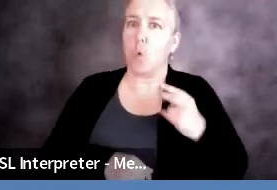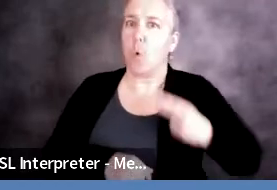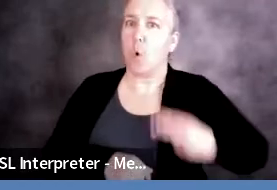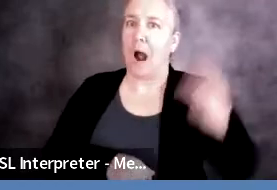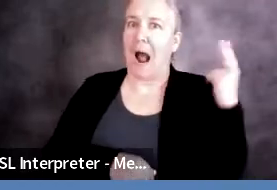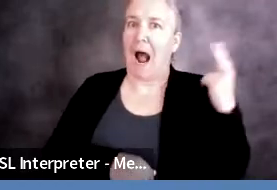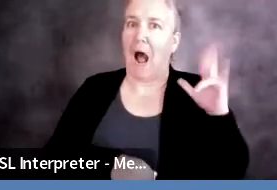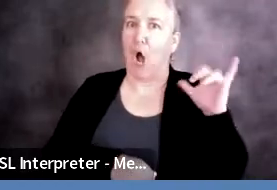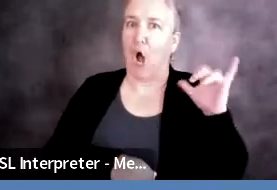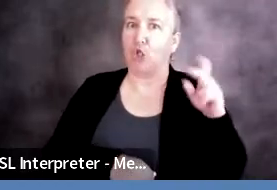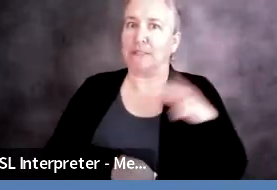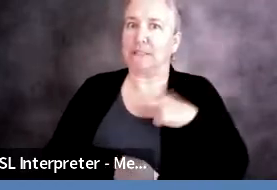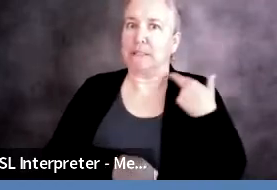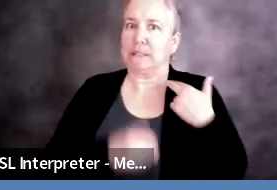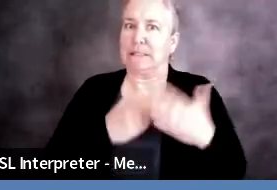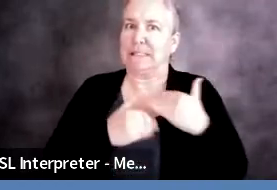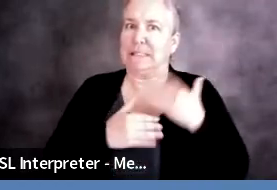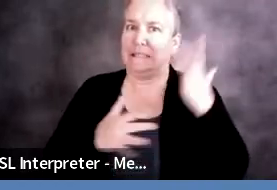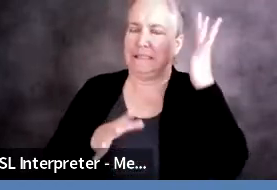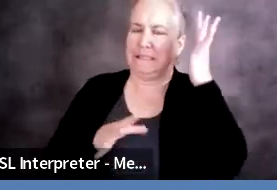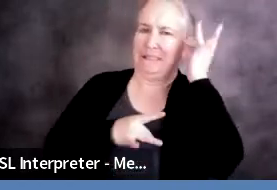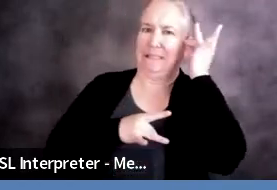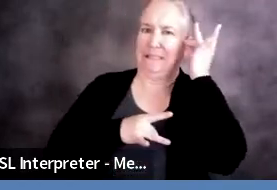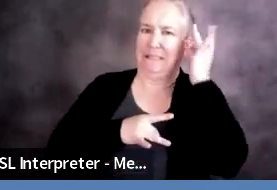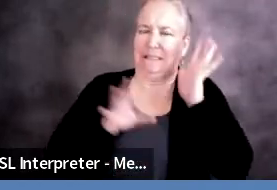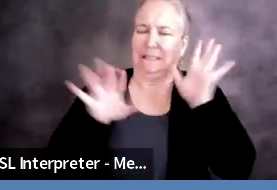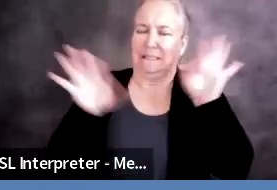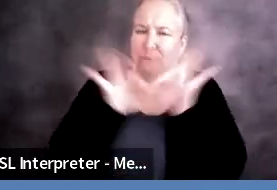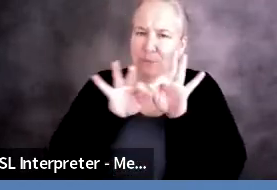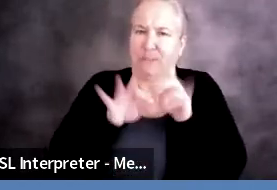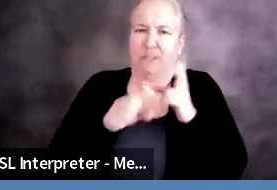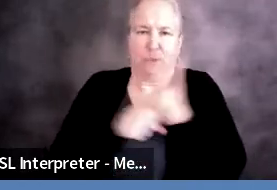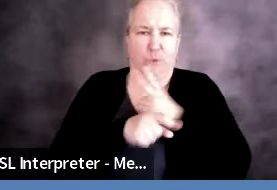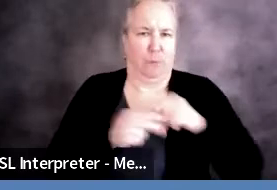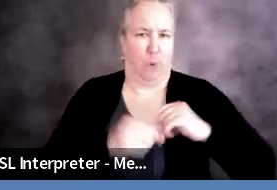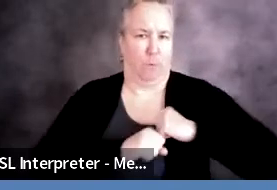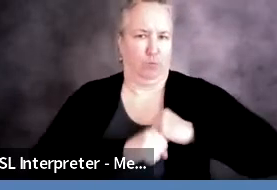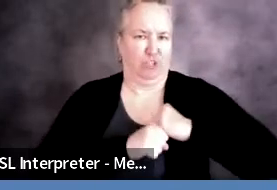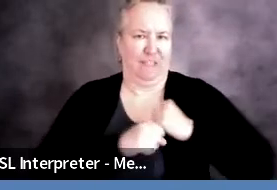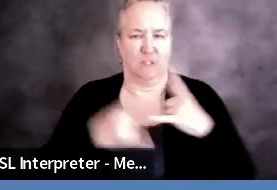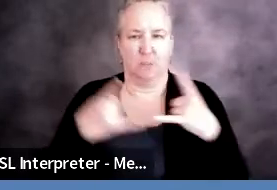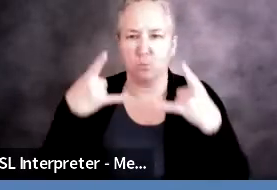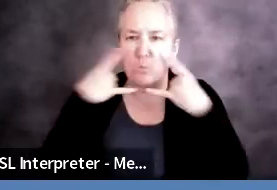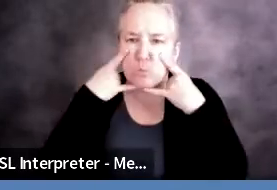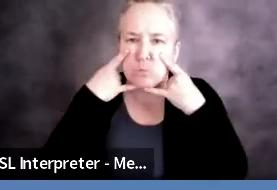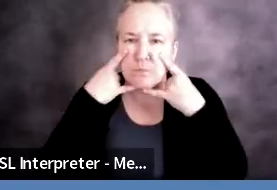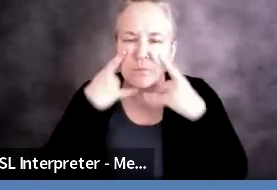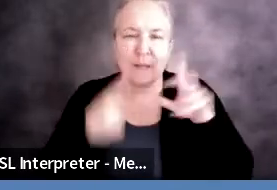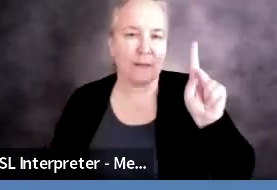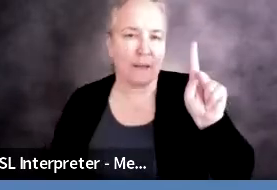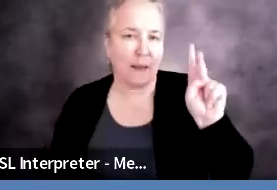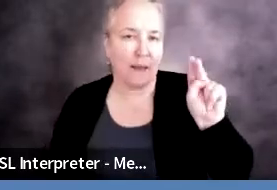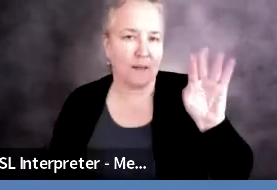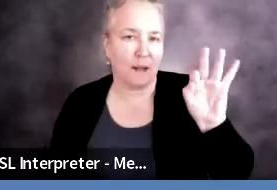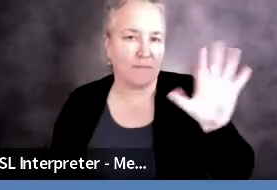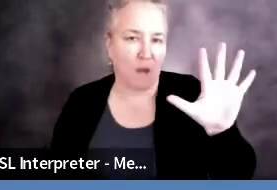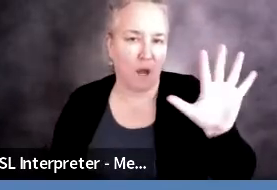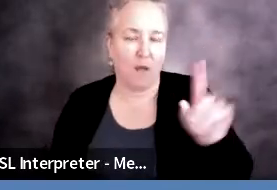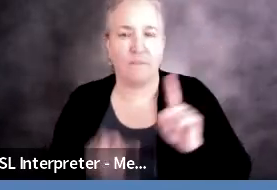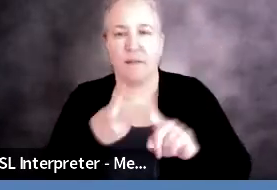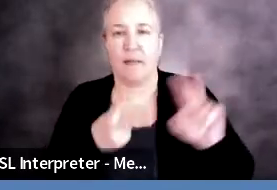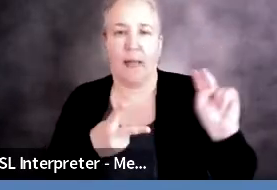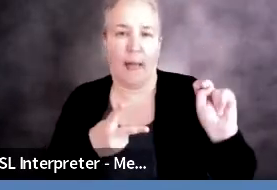illness, you should consider wearing a more protective type of mask, like a KN95 or an N95 if